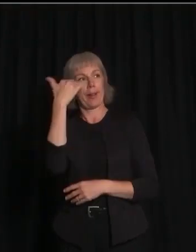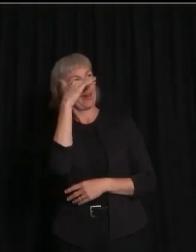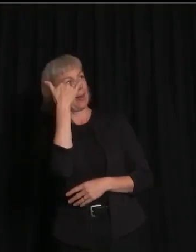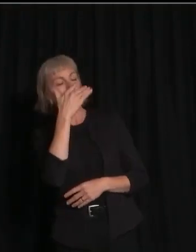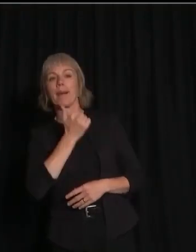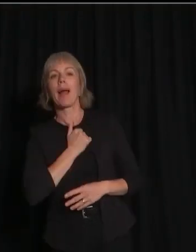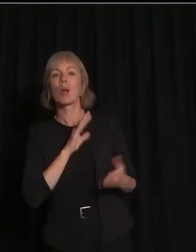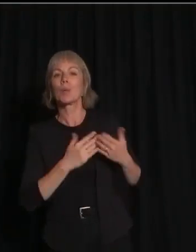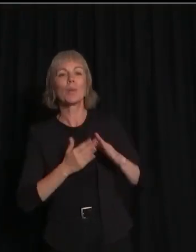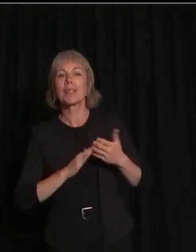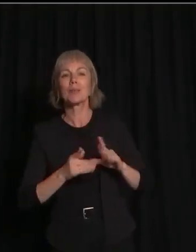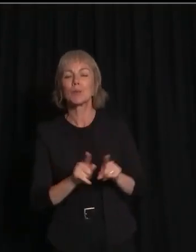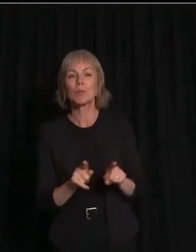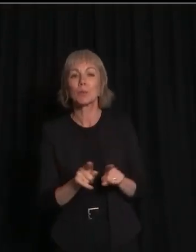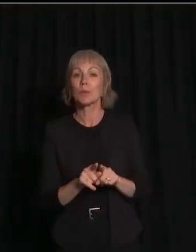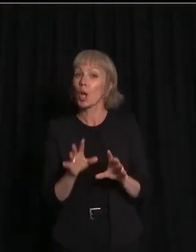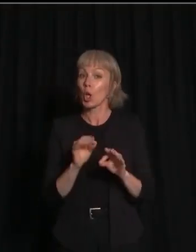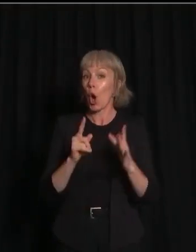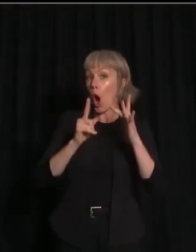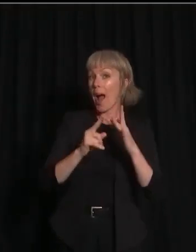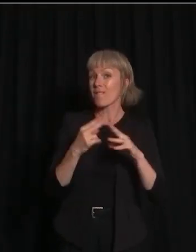intersex. But